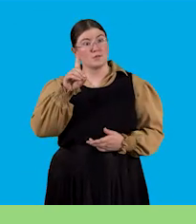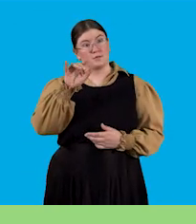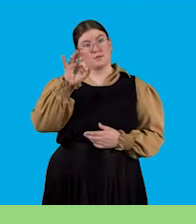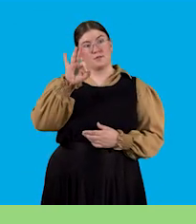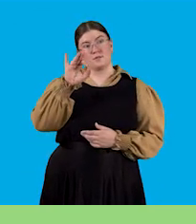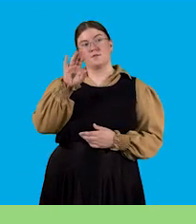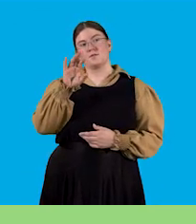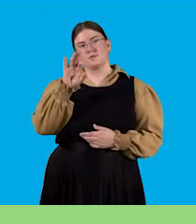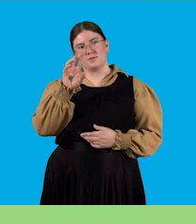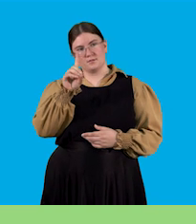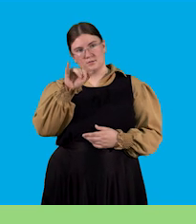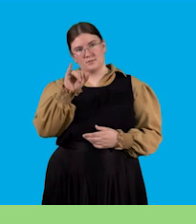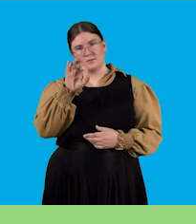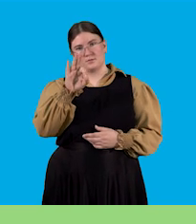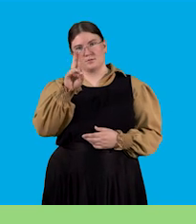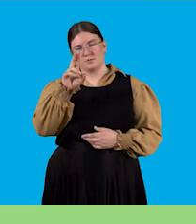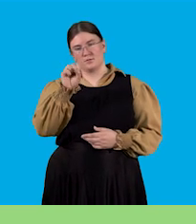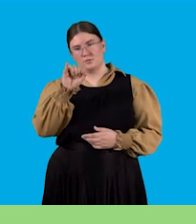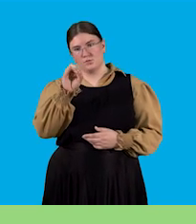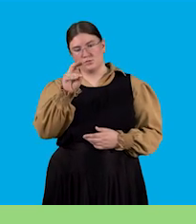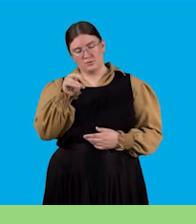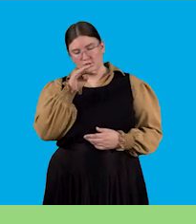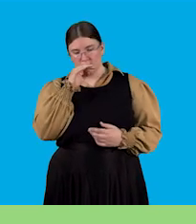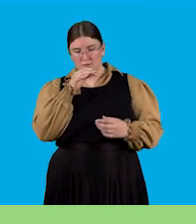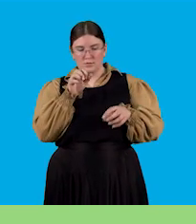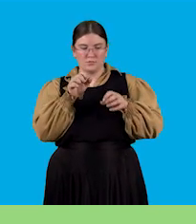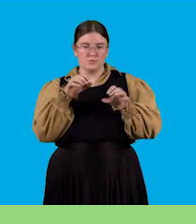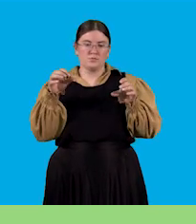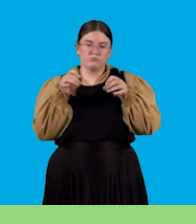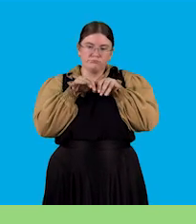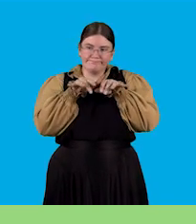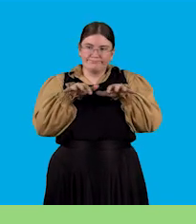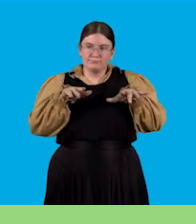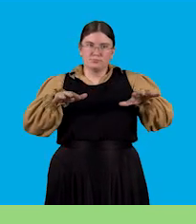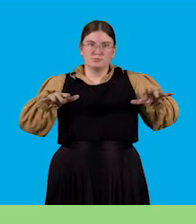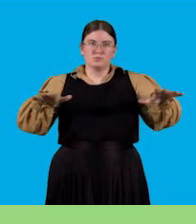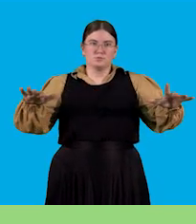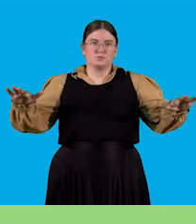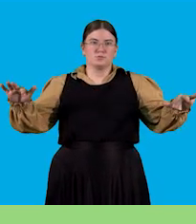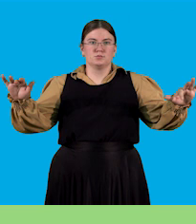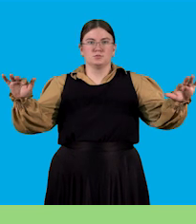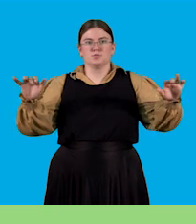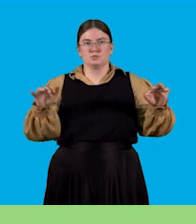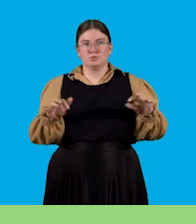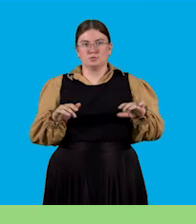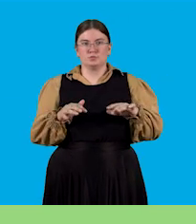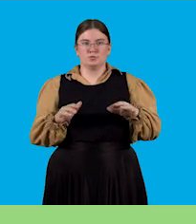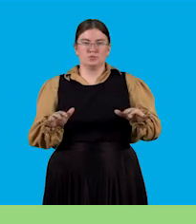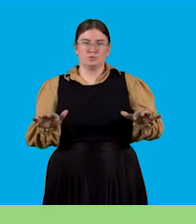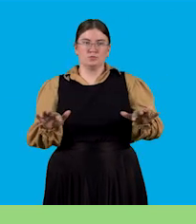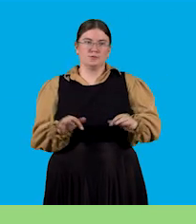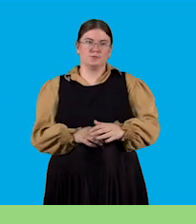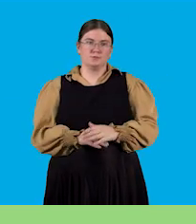about the process of diffusion, which is the movement of a substance from an area of a high concentration to an area of